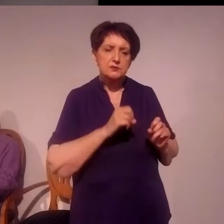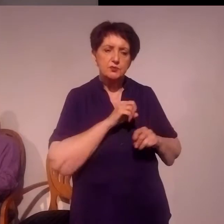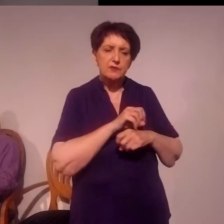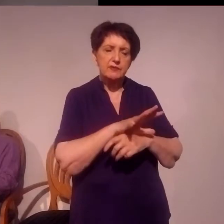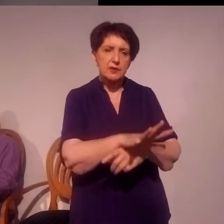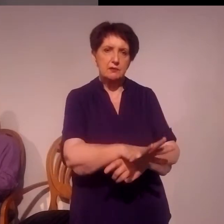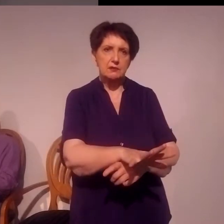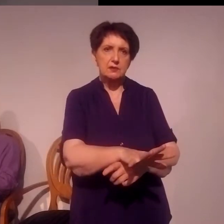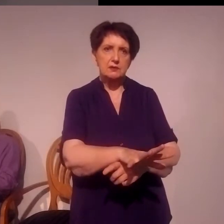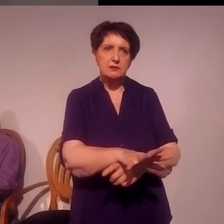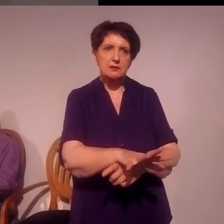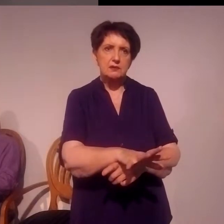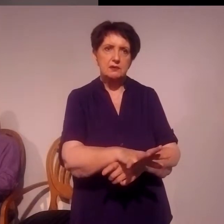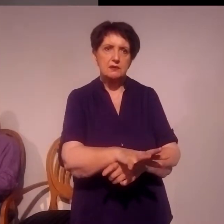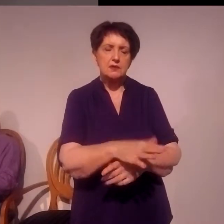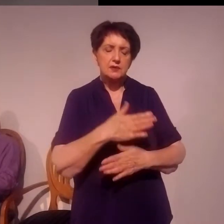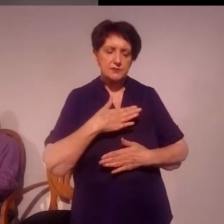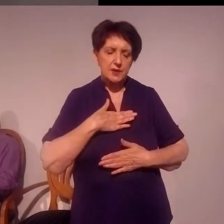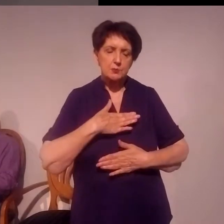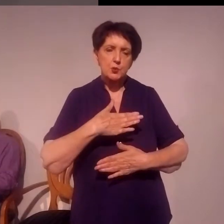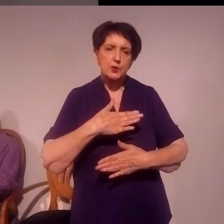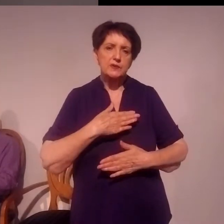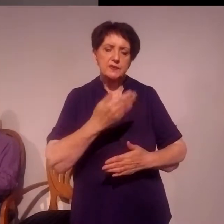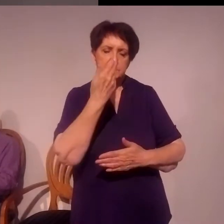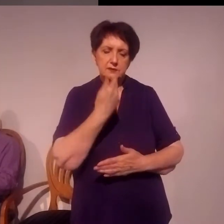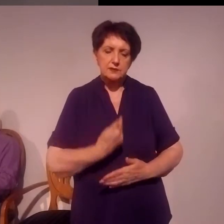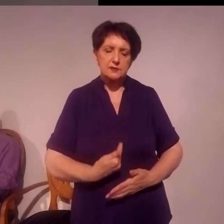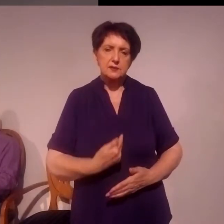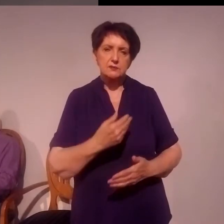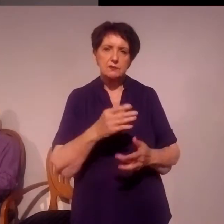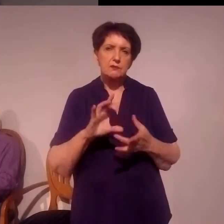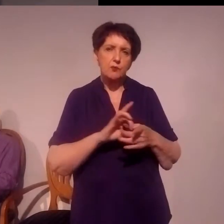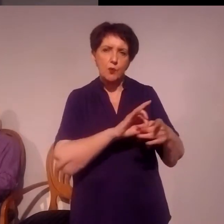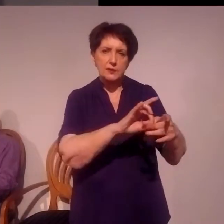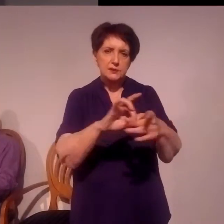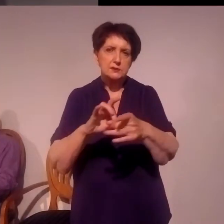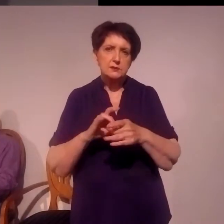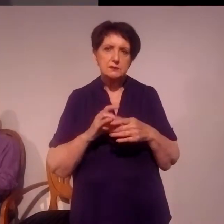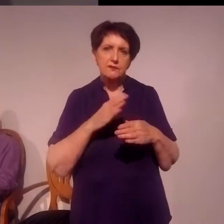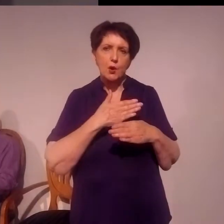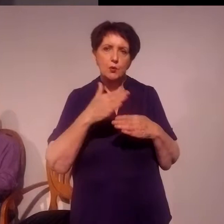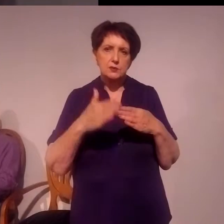Because I breathe into the center of oneness, of wholeness.